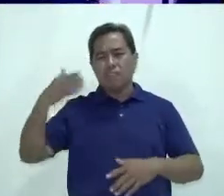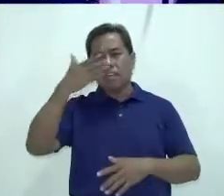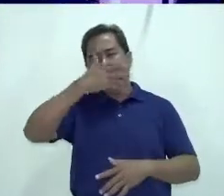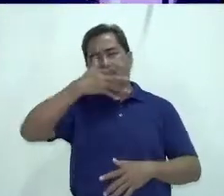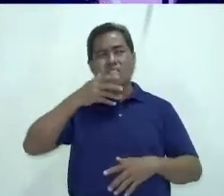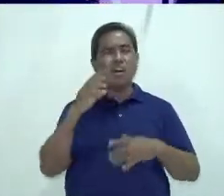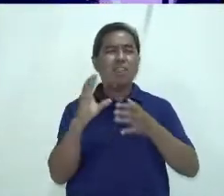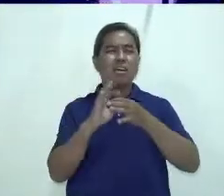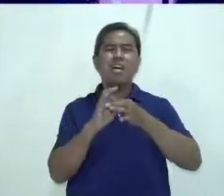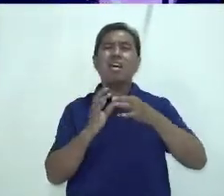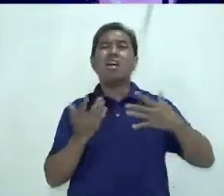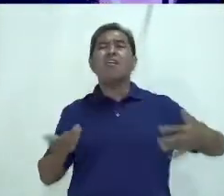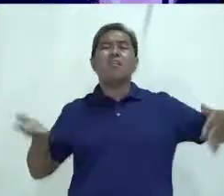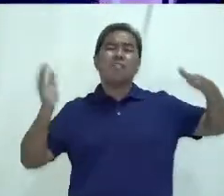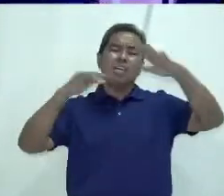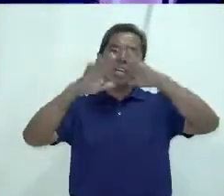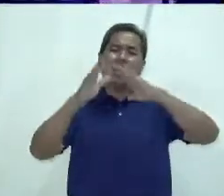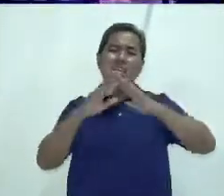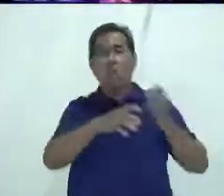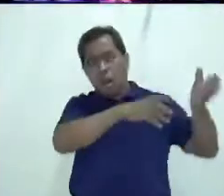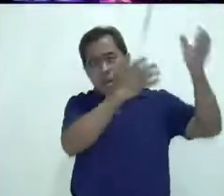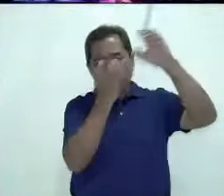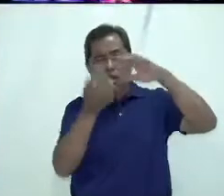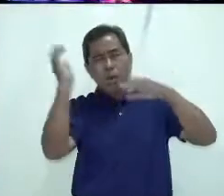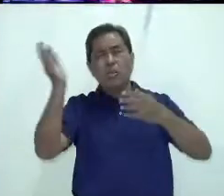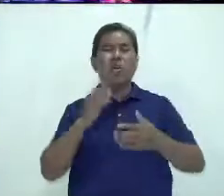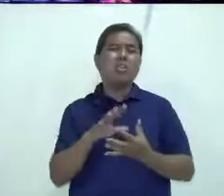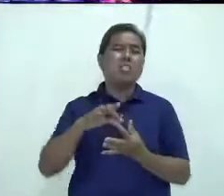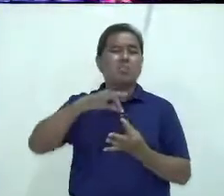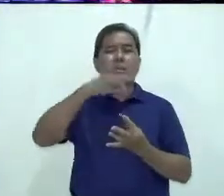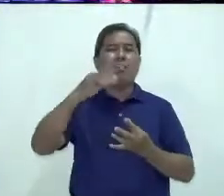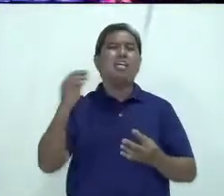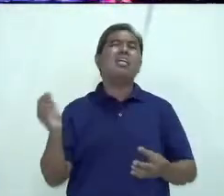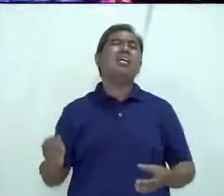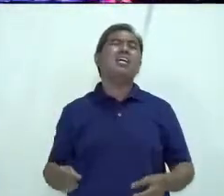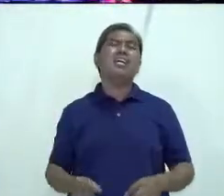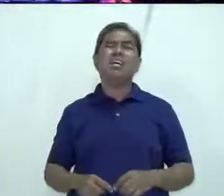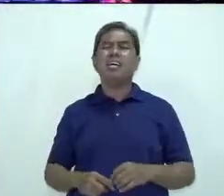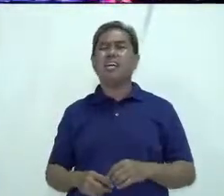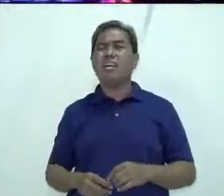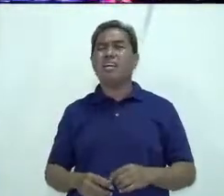wind, the fragrance of heaven. Pour your spirit